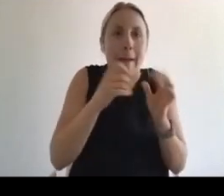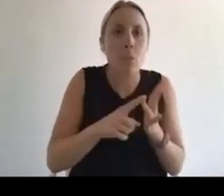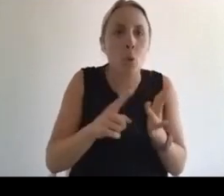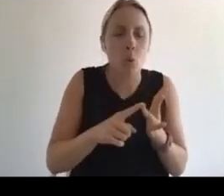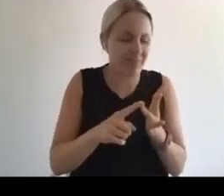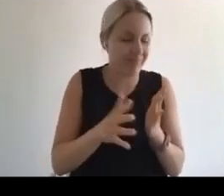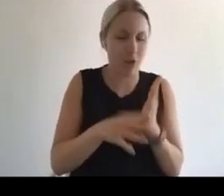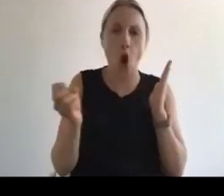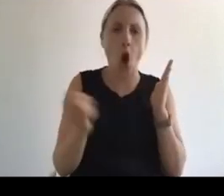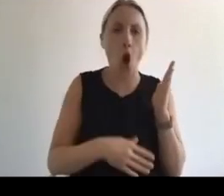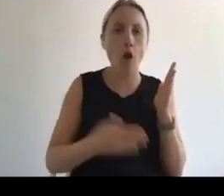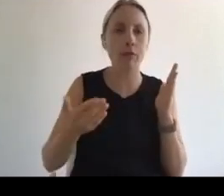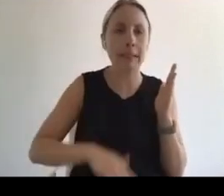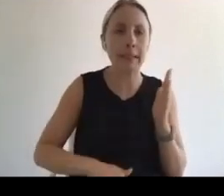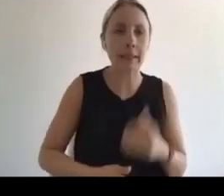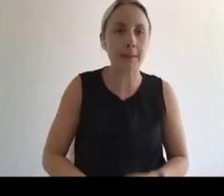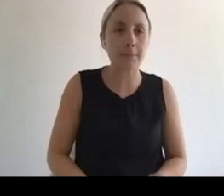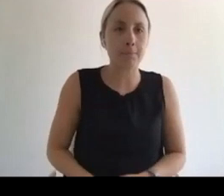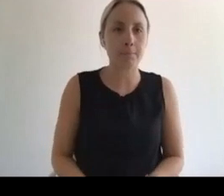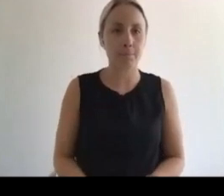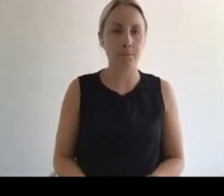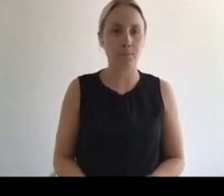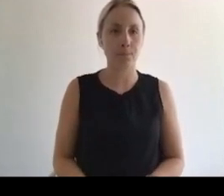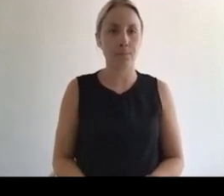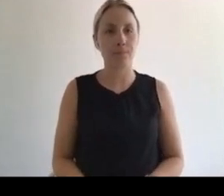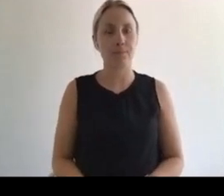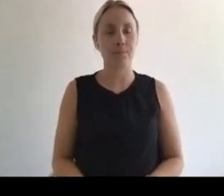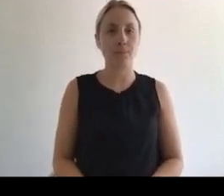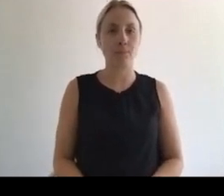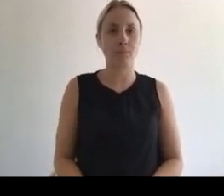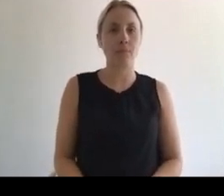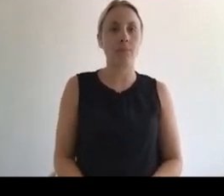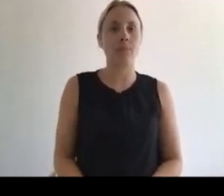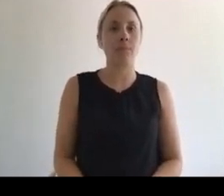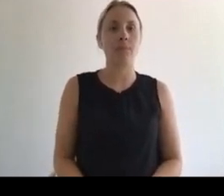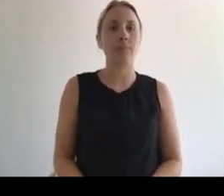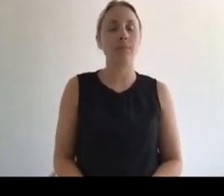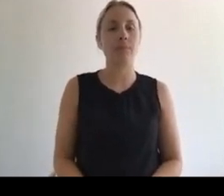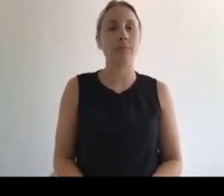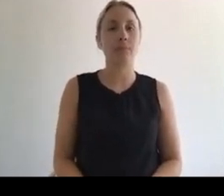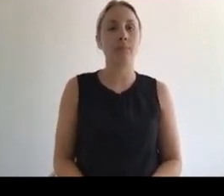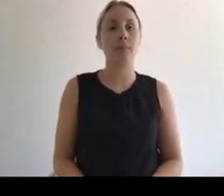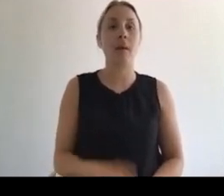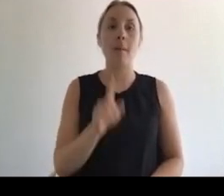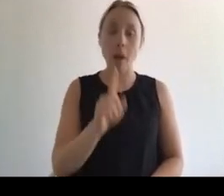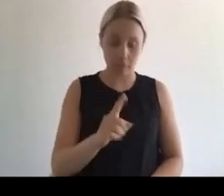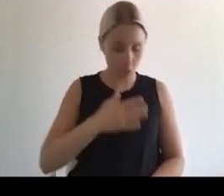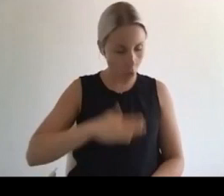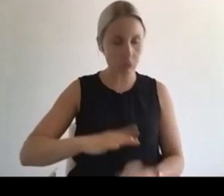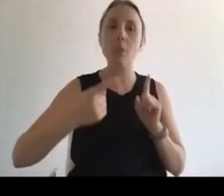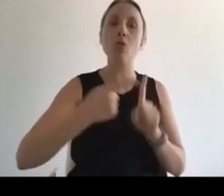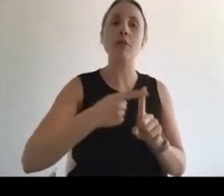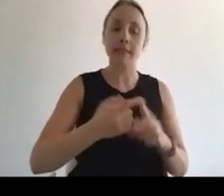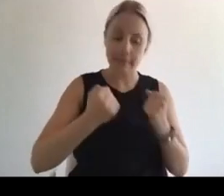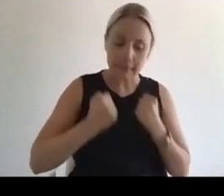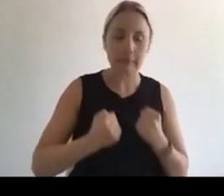optimist within me, lots of people today have spoken about building coalitions to